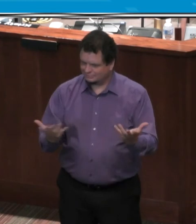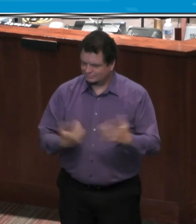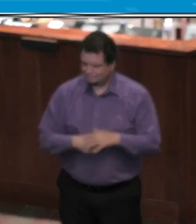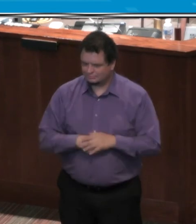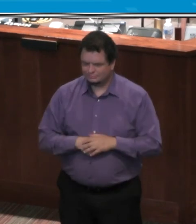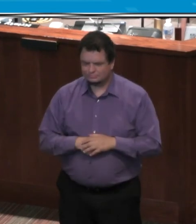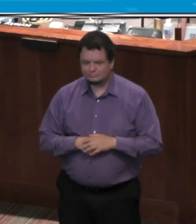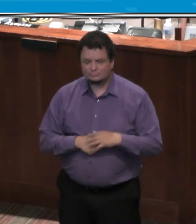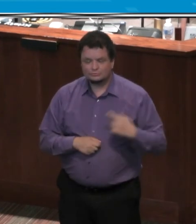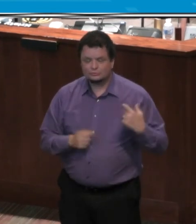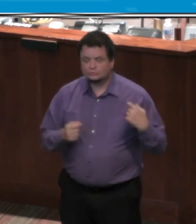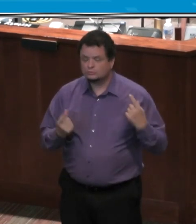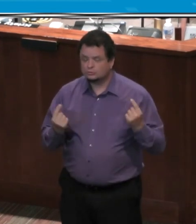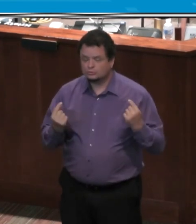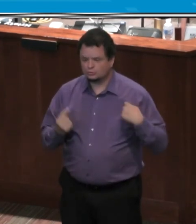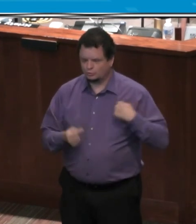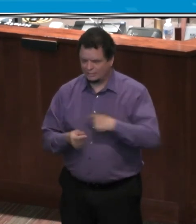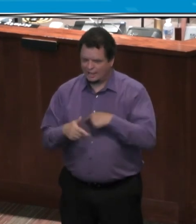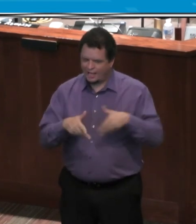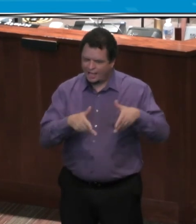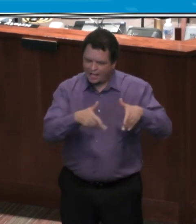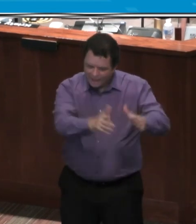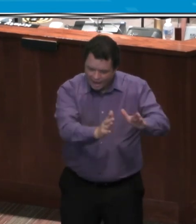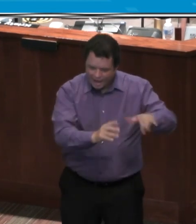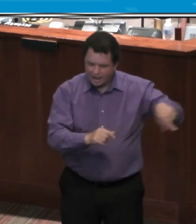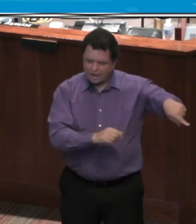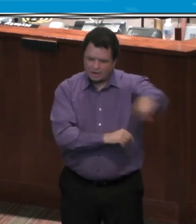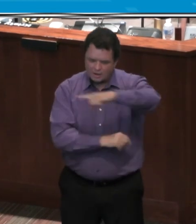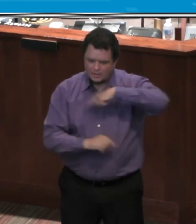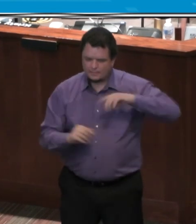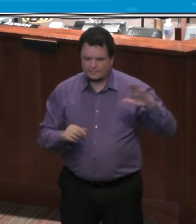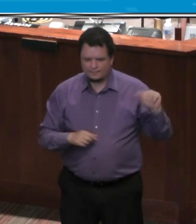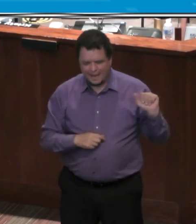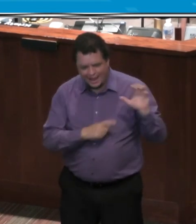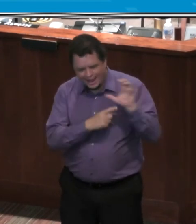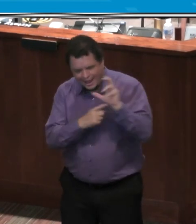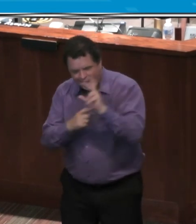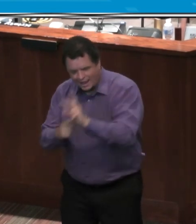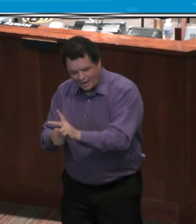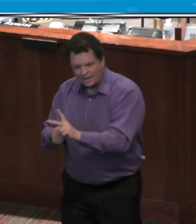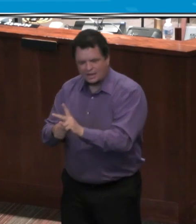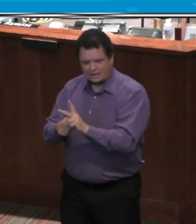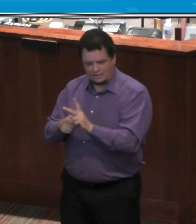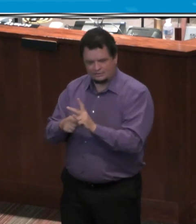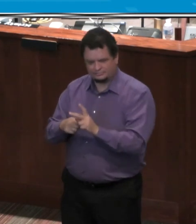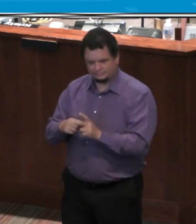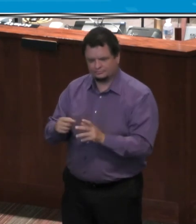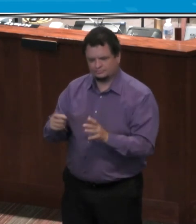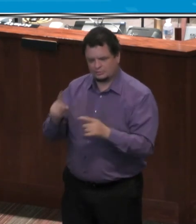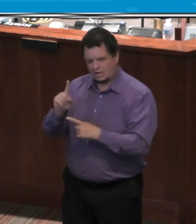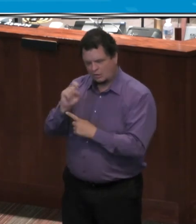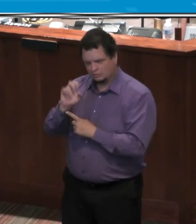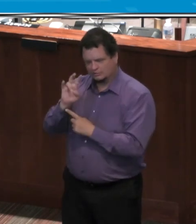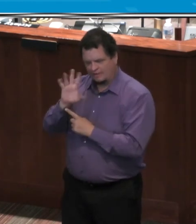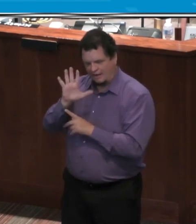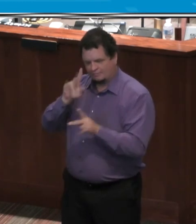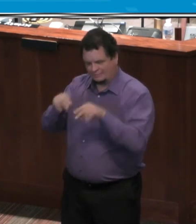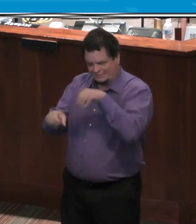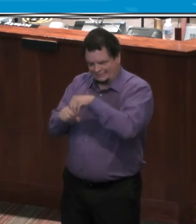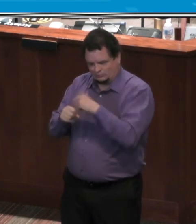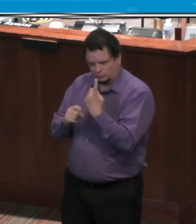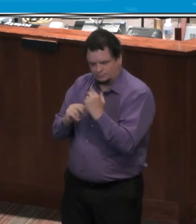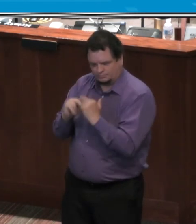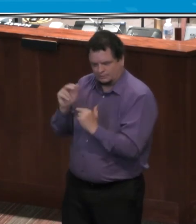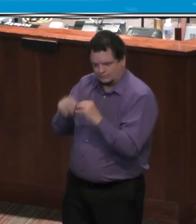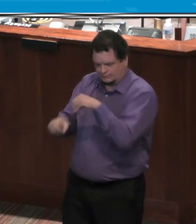our variance, which allows 175 indoor capacity. And so we're